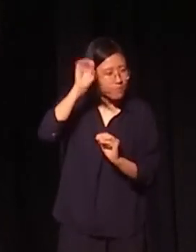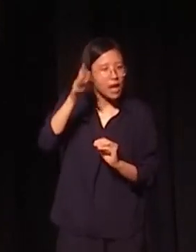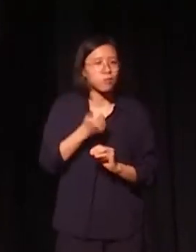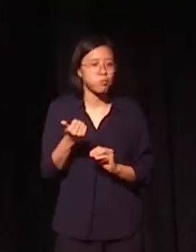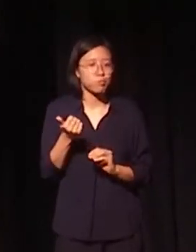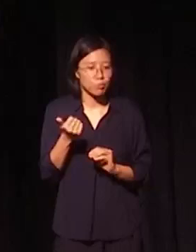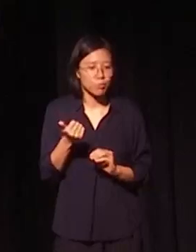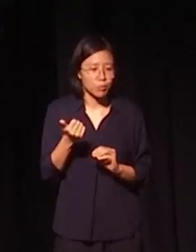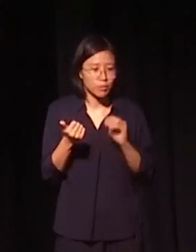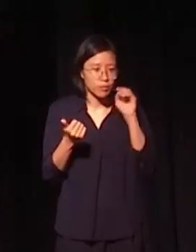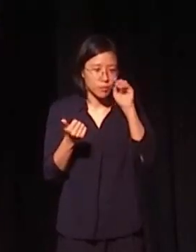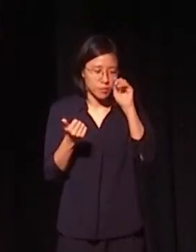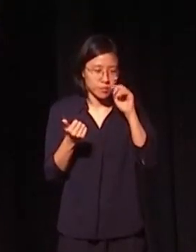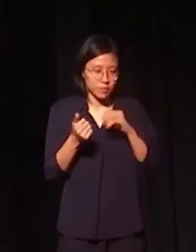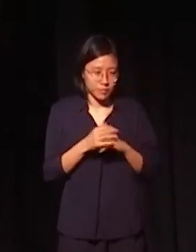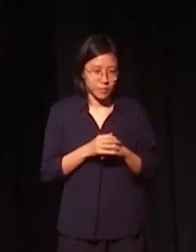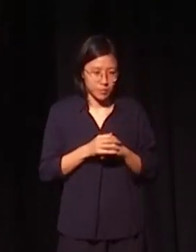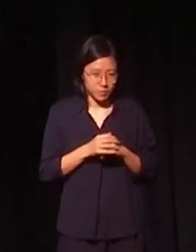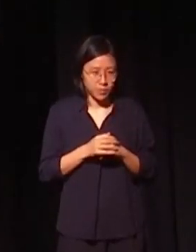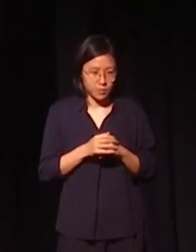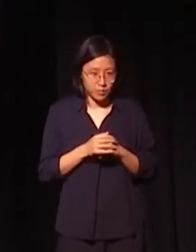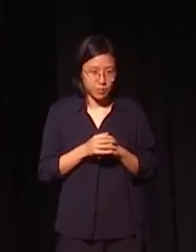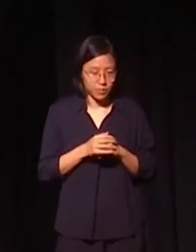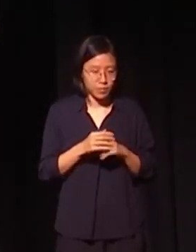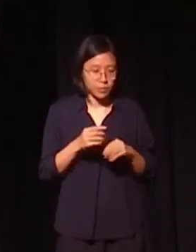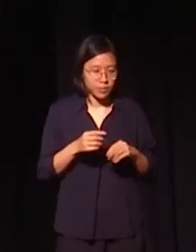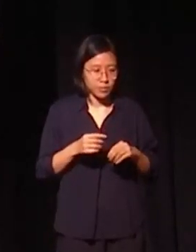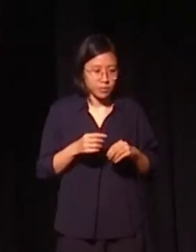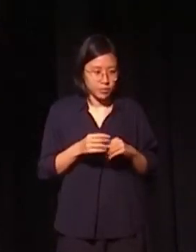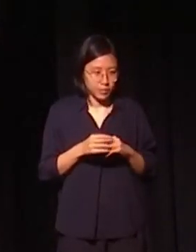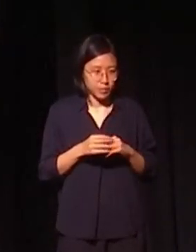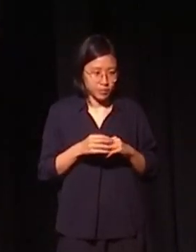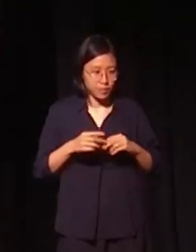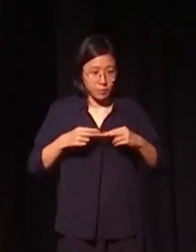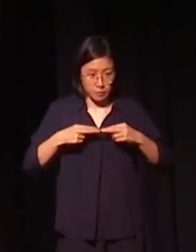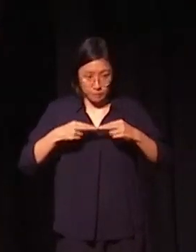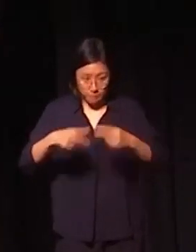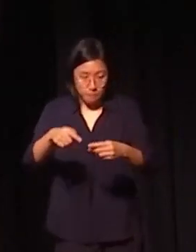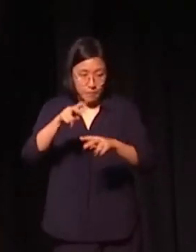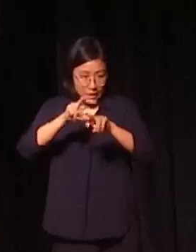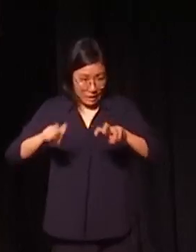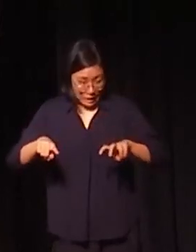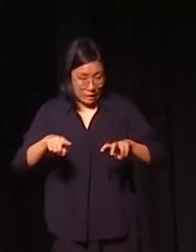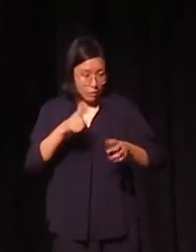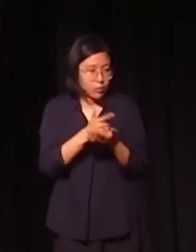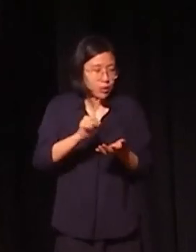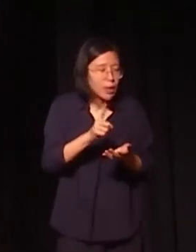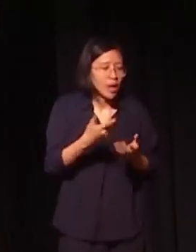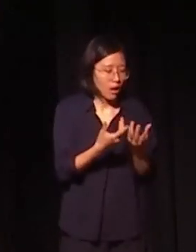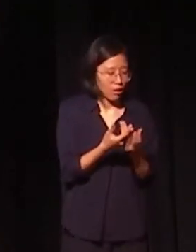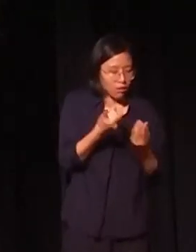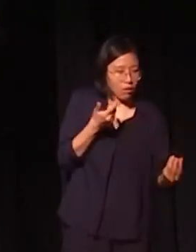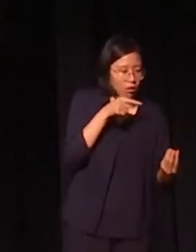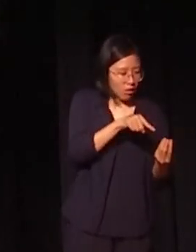of employing a transformative paradigm in research is it's really about centering the voices of marginalised